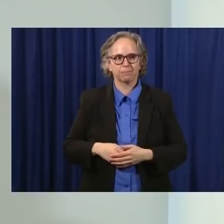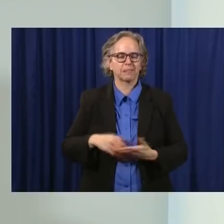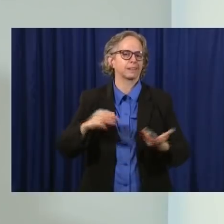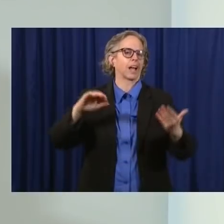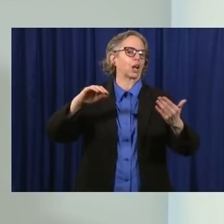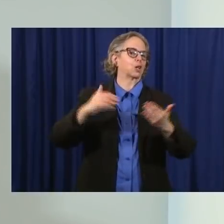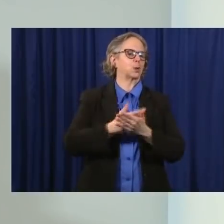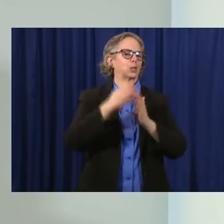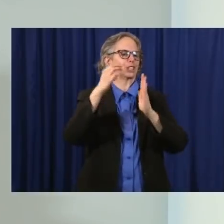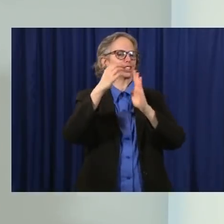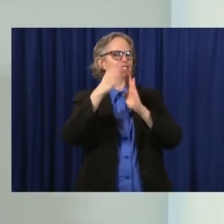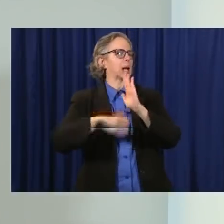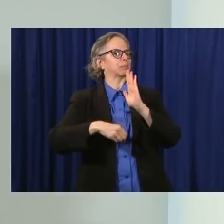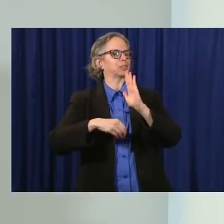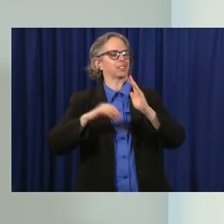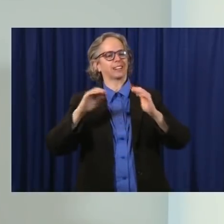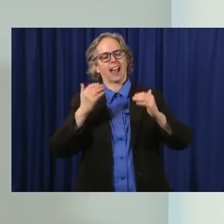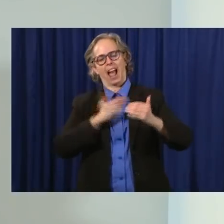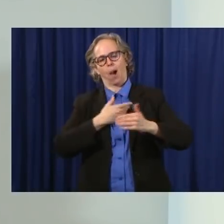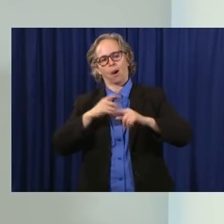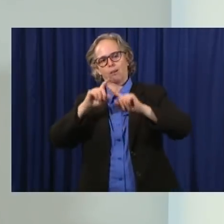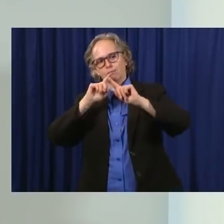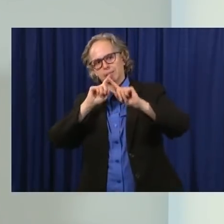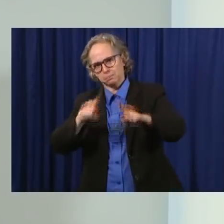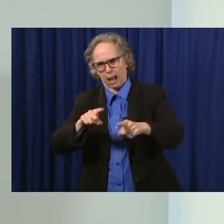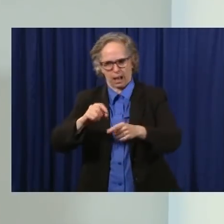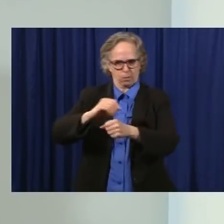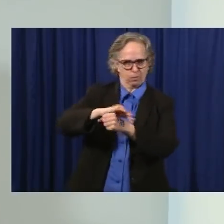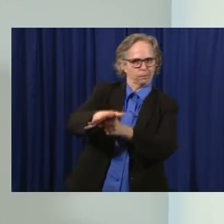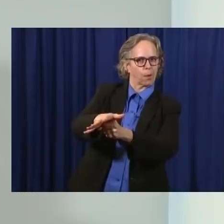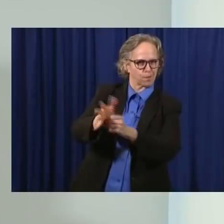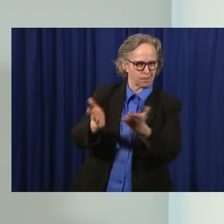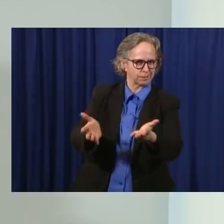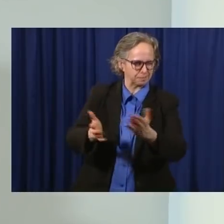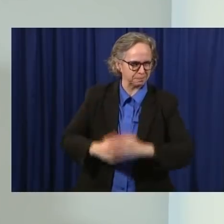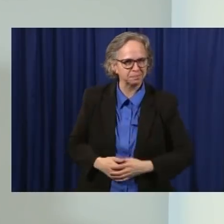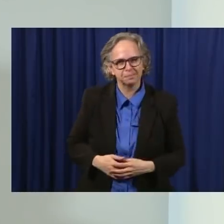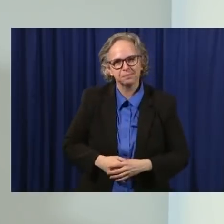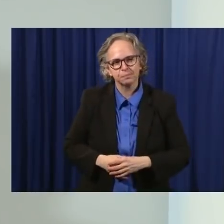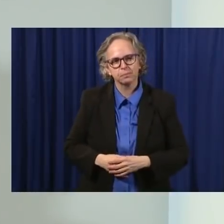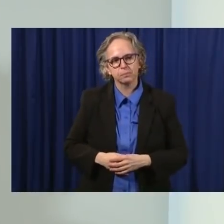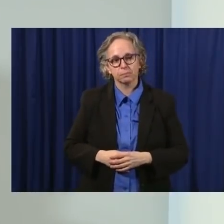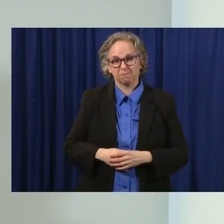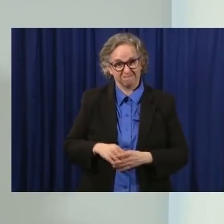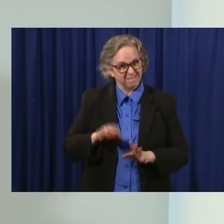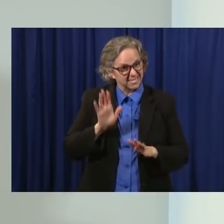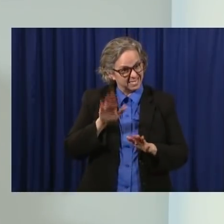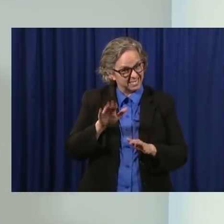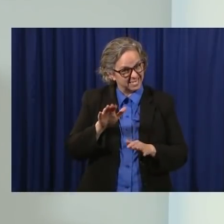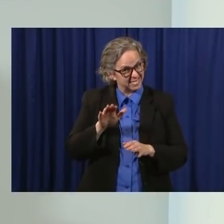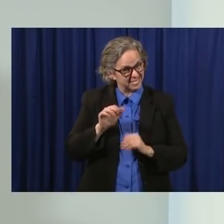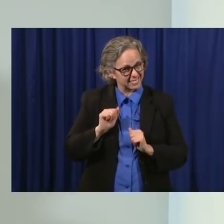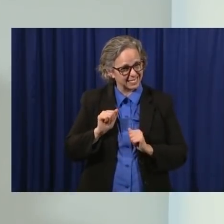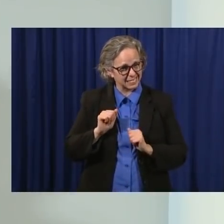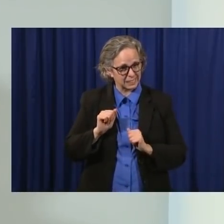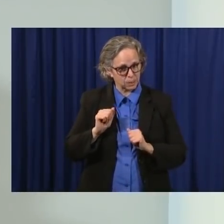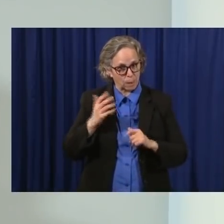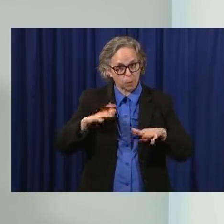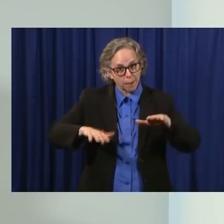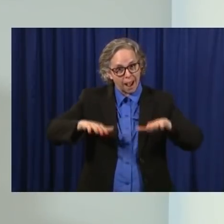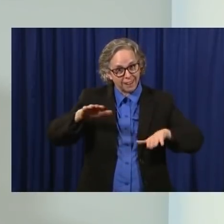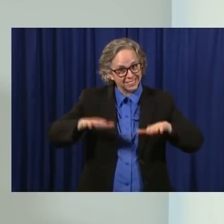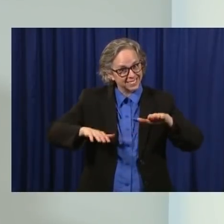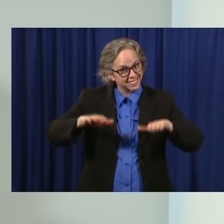reopening phase. We always, in everything we do, are trying to seek that balance between the health concerns